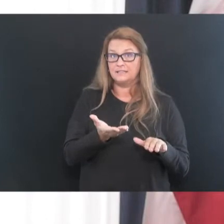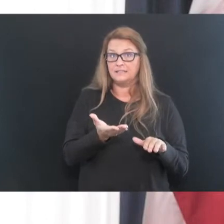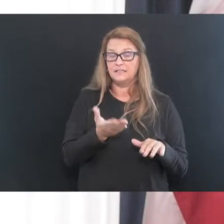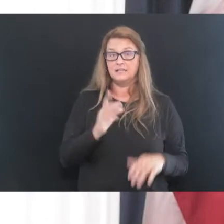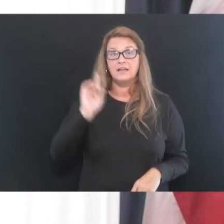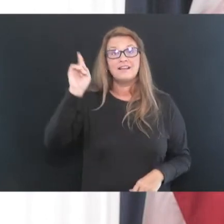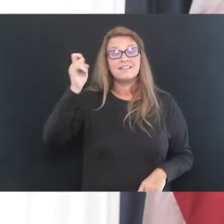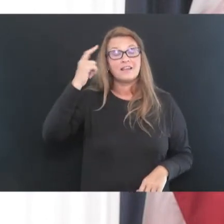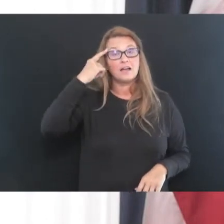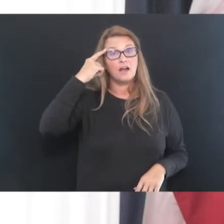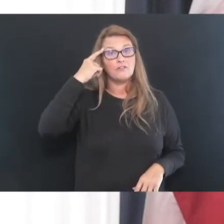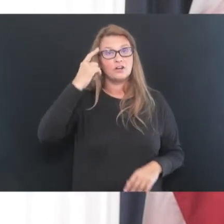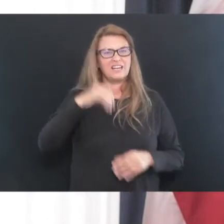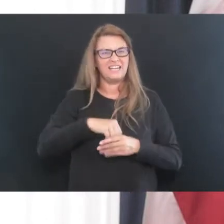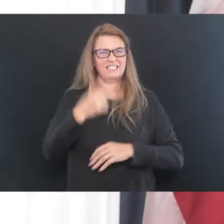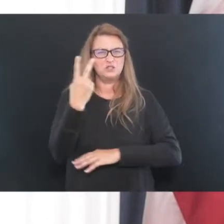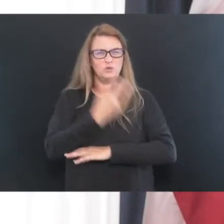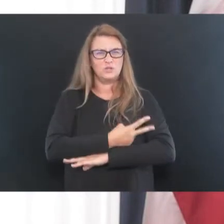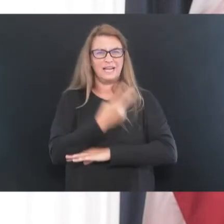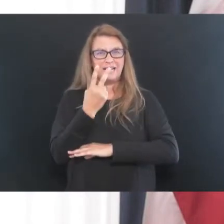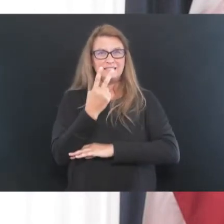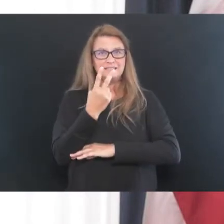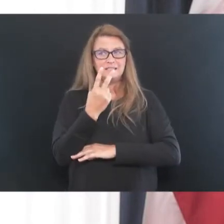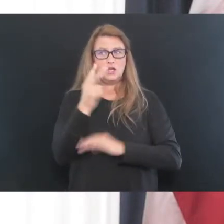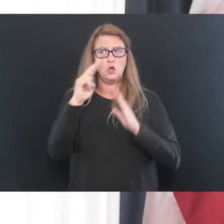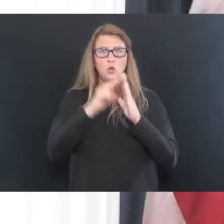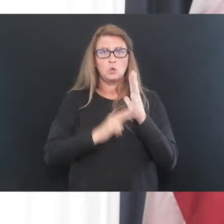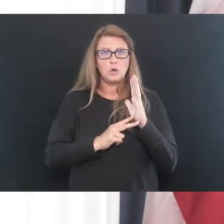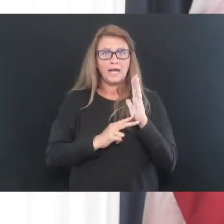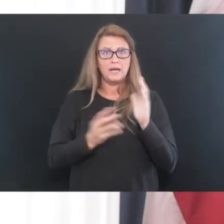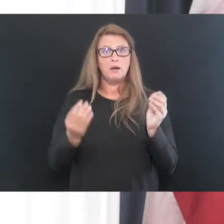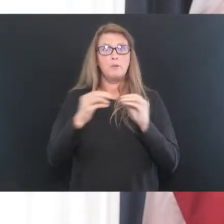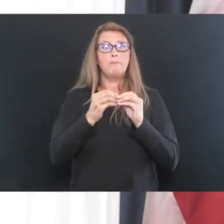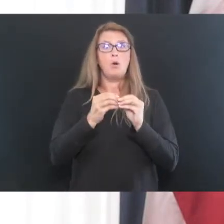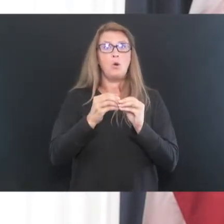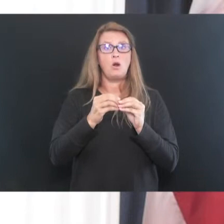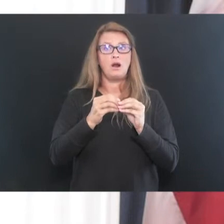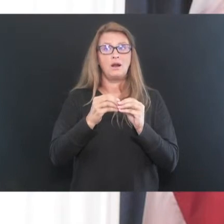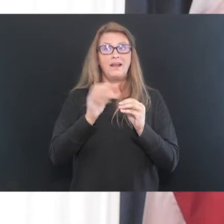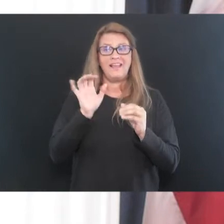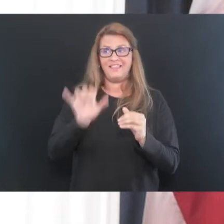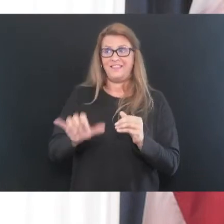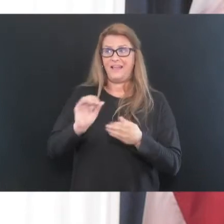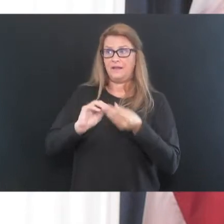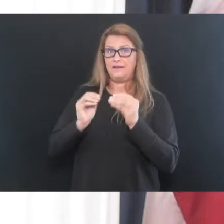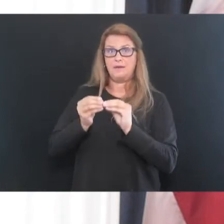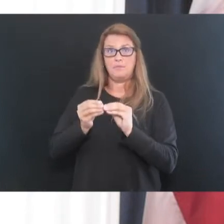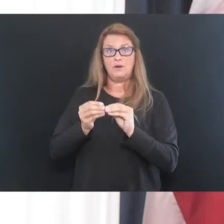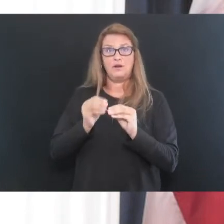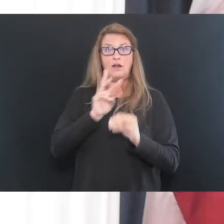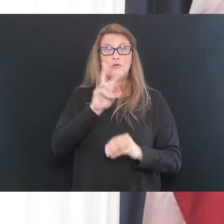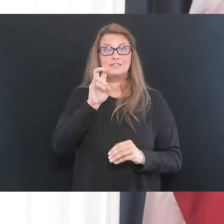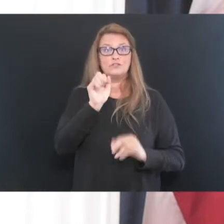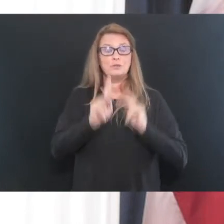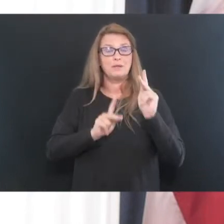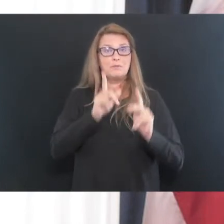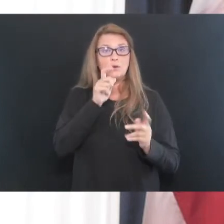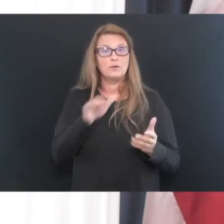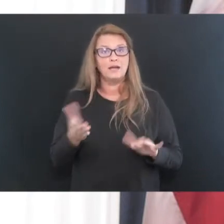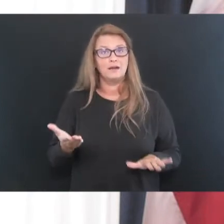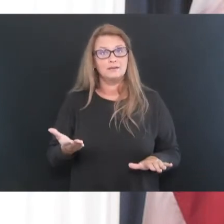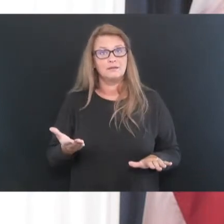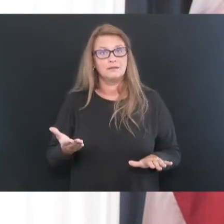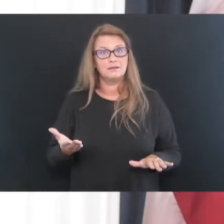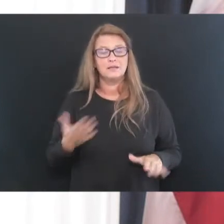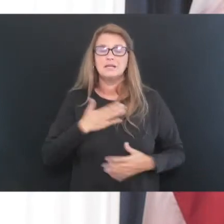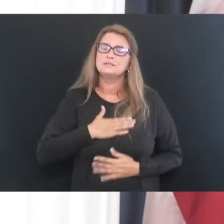2-day period, read more than that number of West Virginians who have died from this terrible disease.